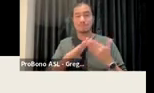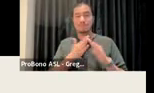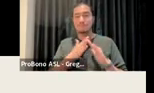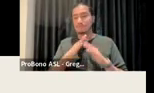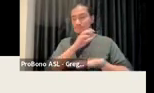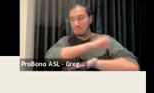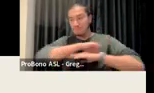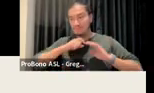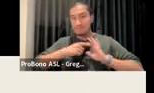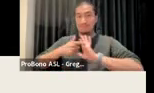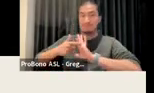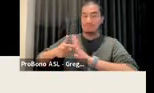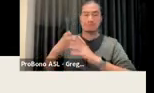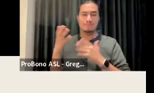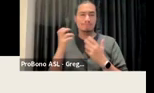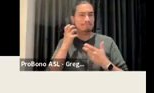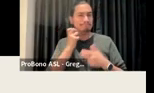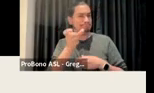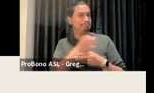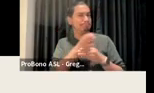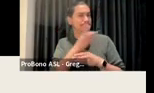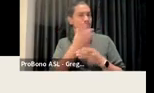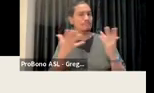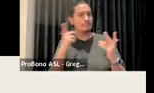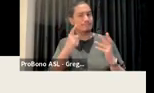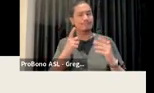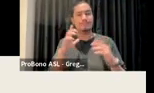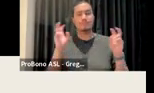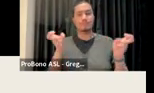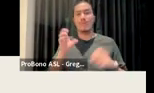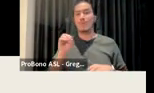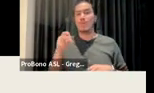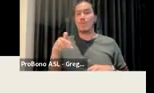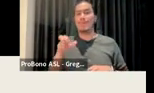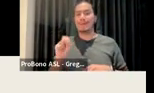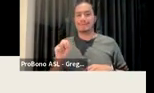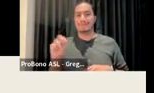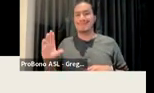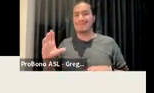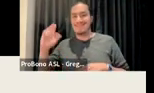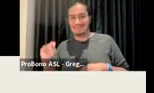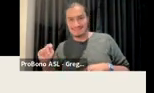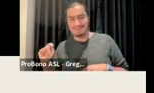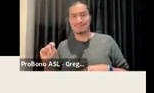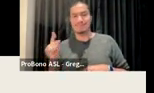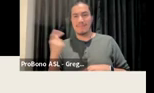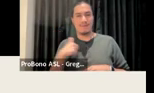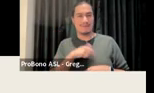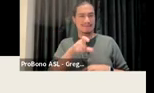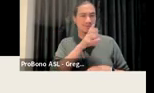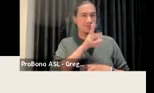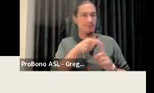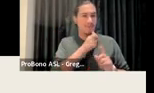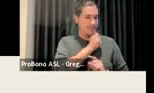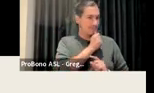for me, I'm not going to share something that I see as an open cut, or something that I think is something we need to talk about privately, that is not a